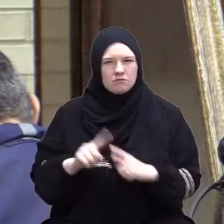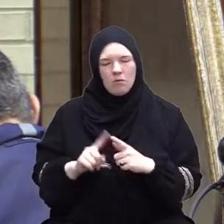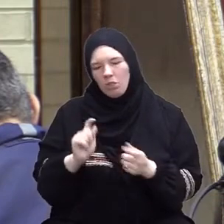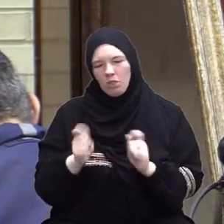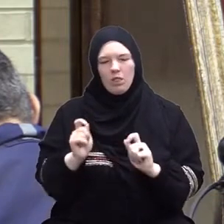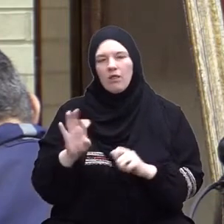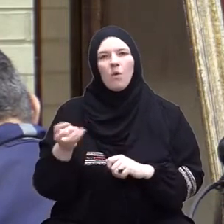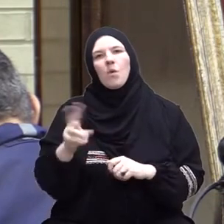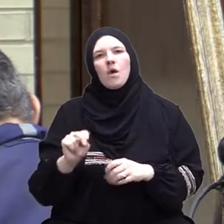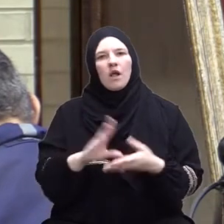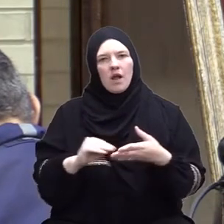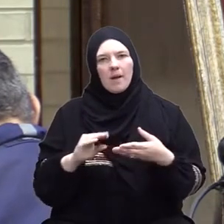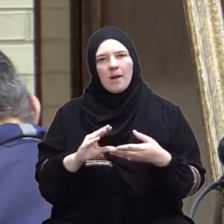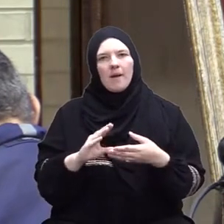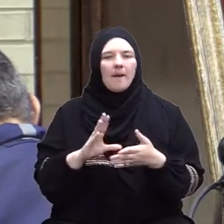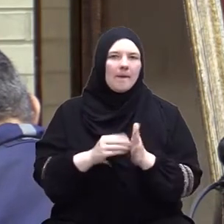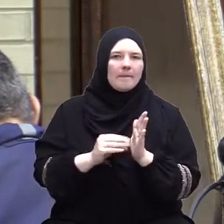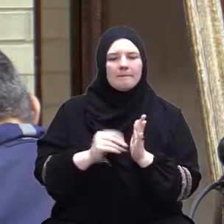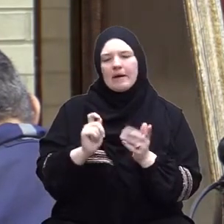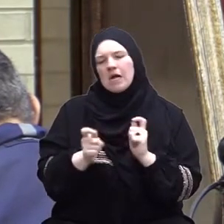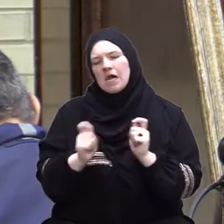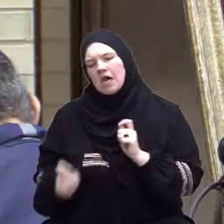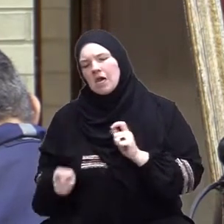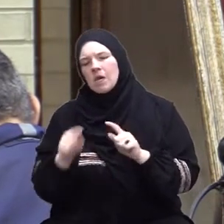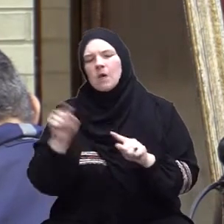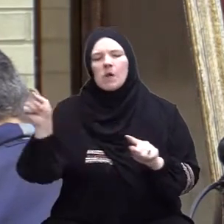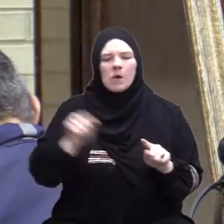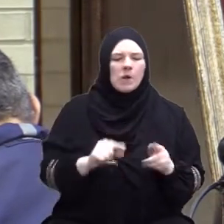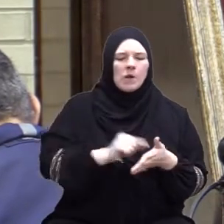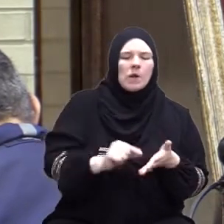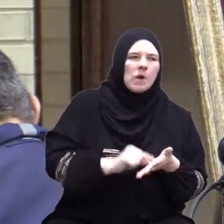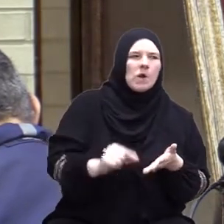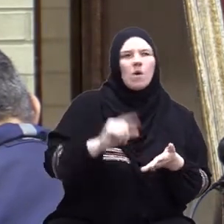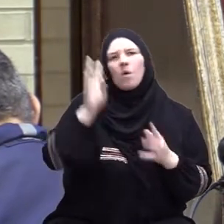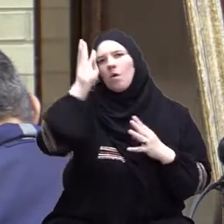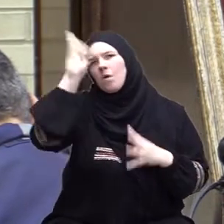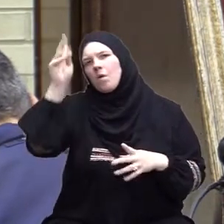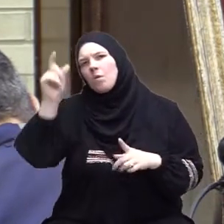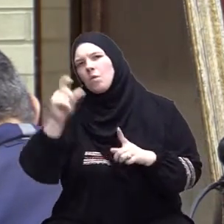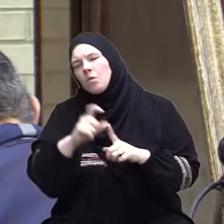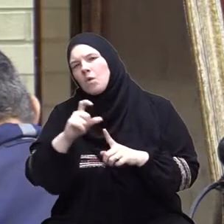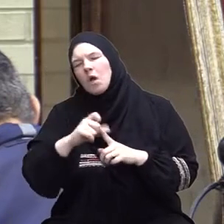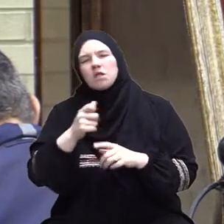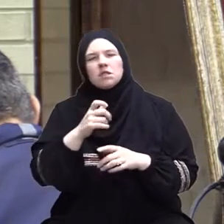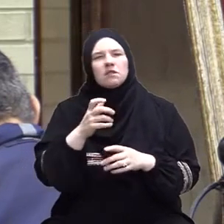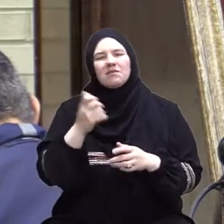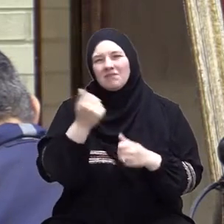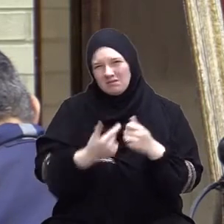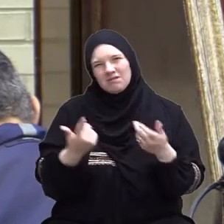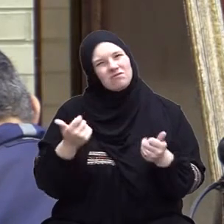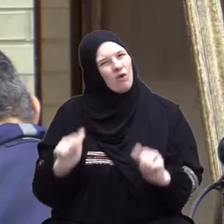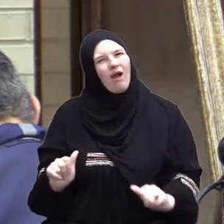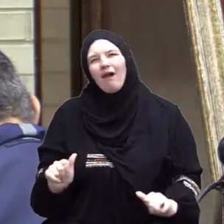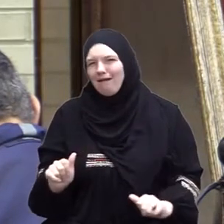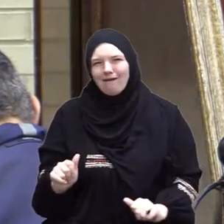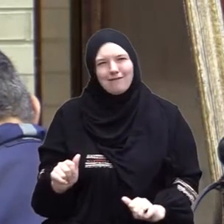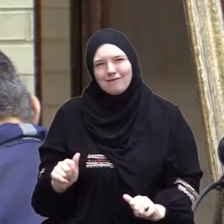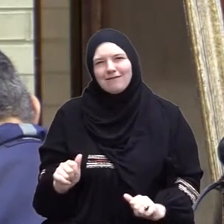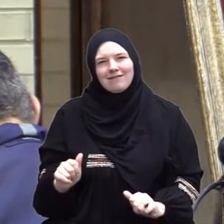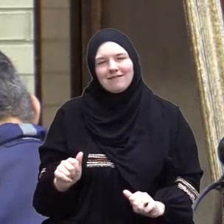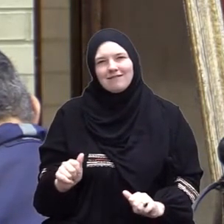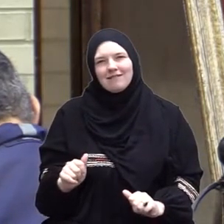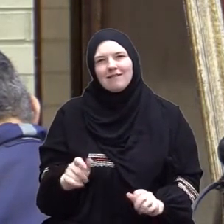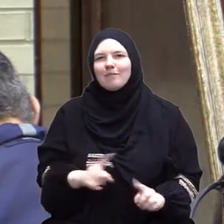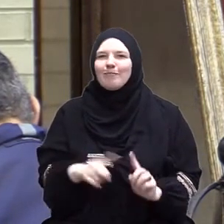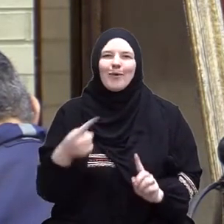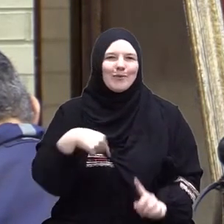copy, manipulating it, changing places of ayat or words in the surah, and everything has been tried.